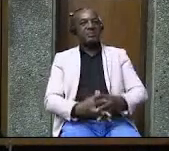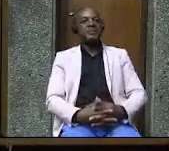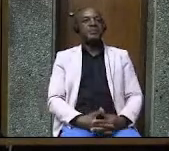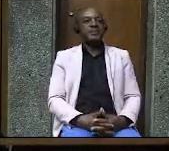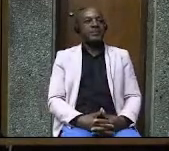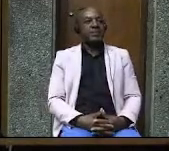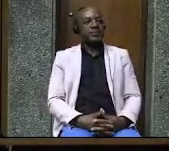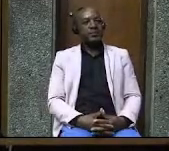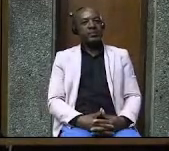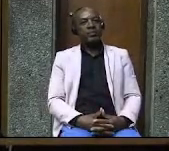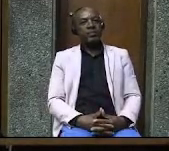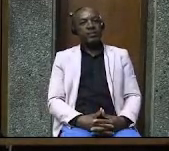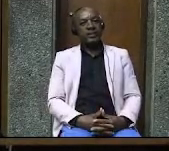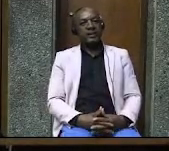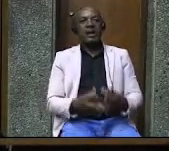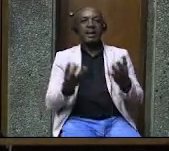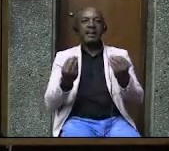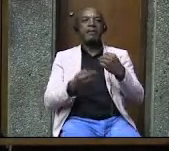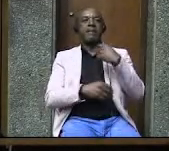Number 7.